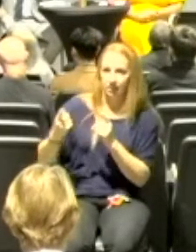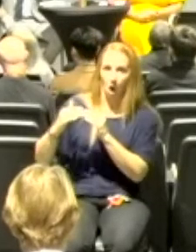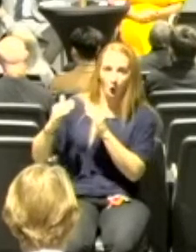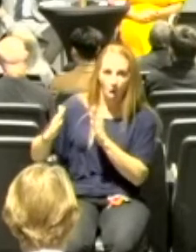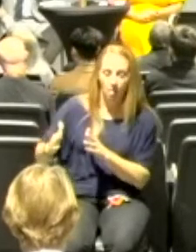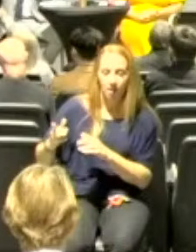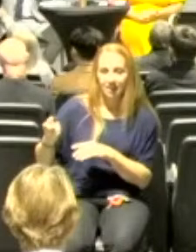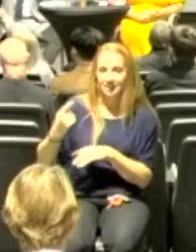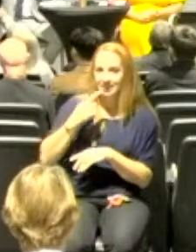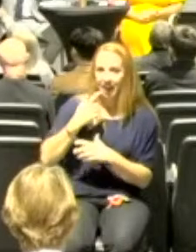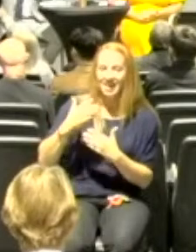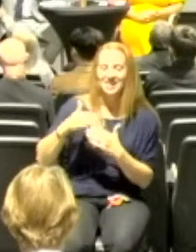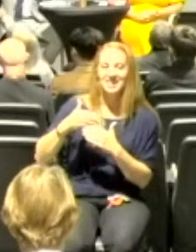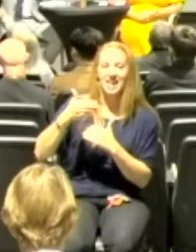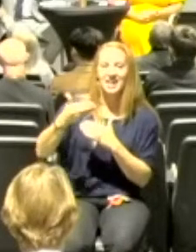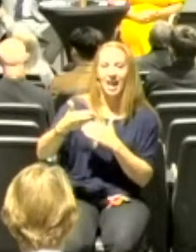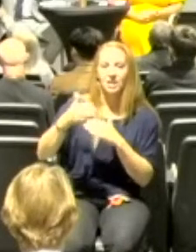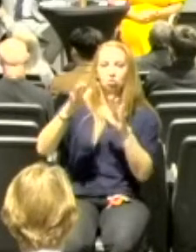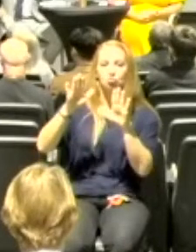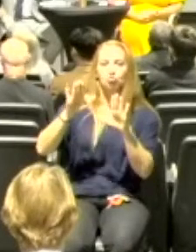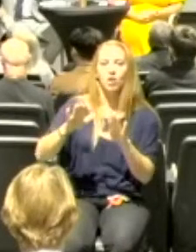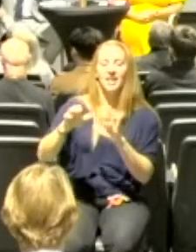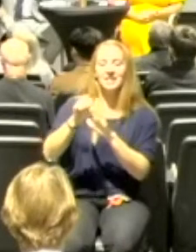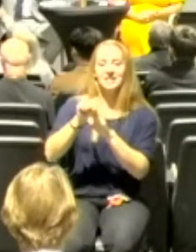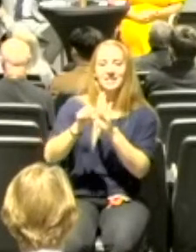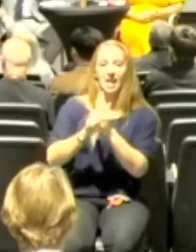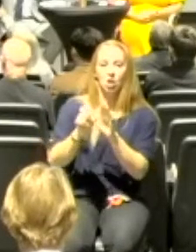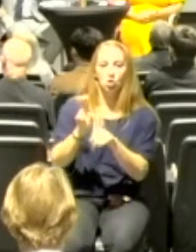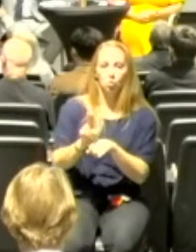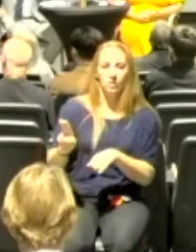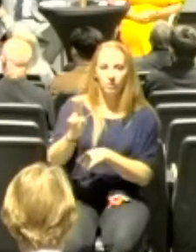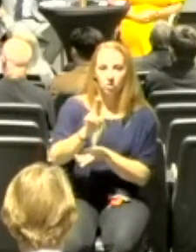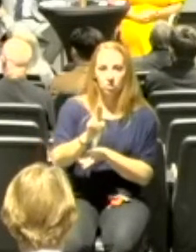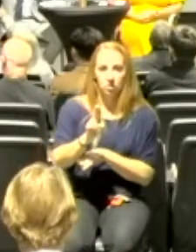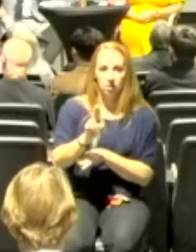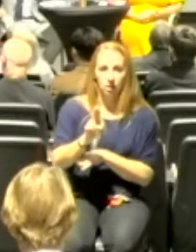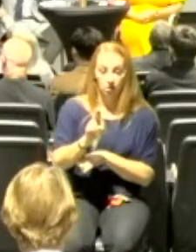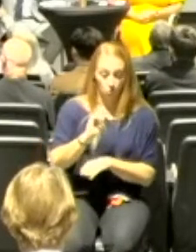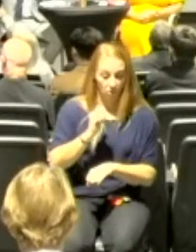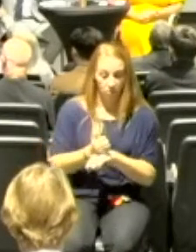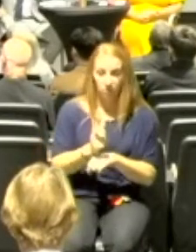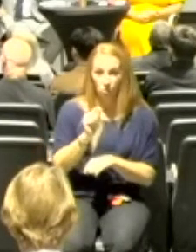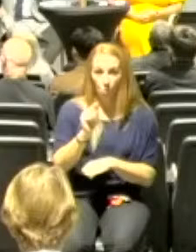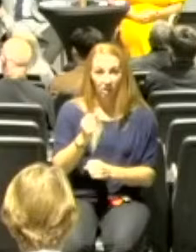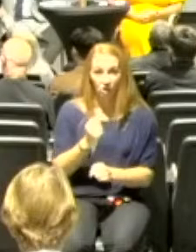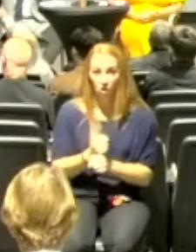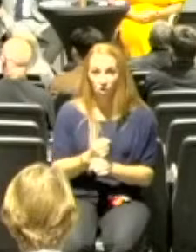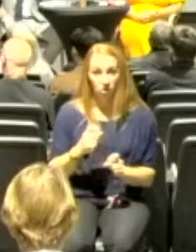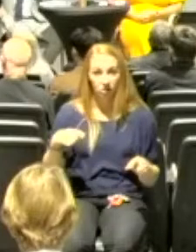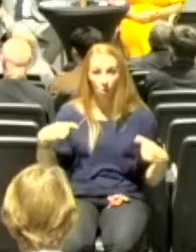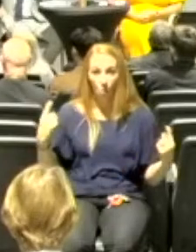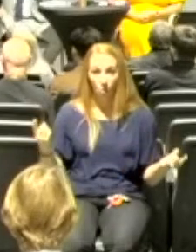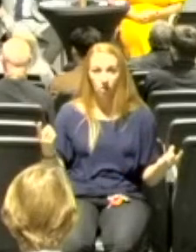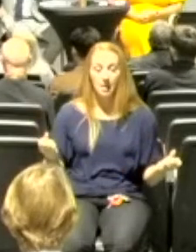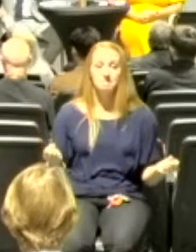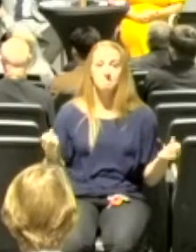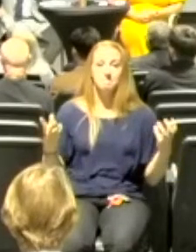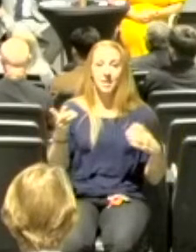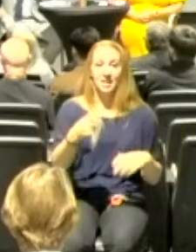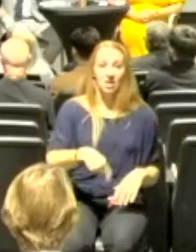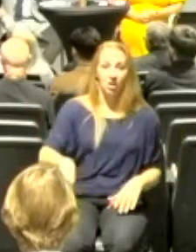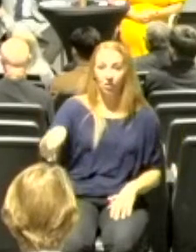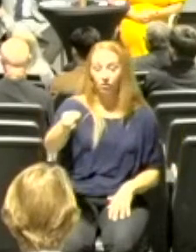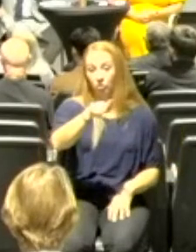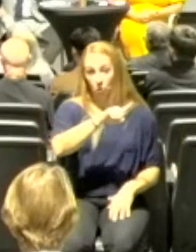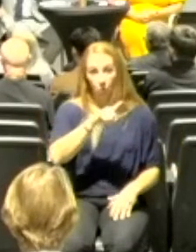Potthoff would say, the next great state university. We are 20 years old now, and many of us have been here for